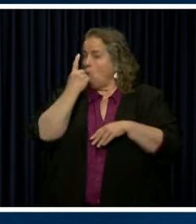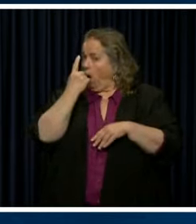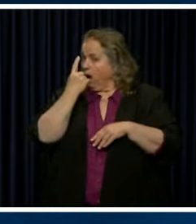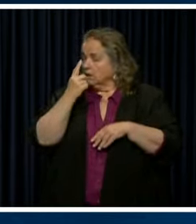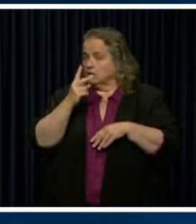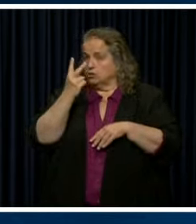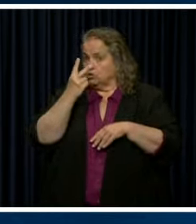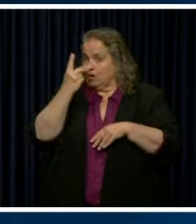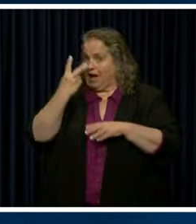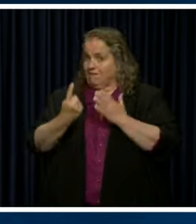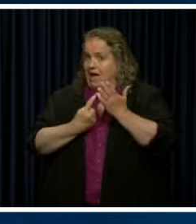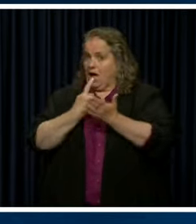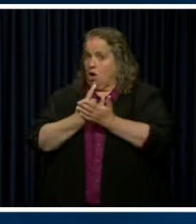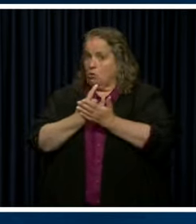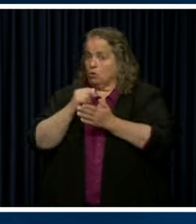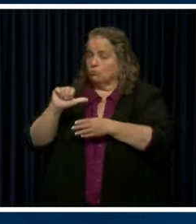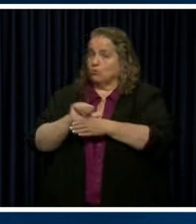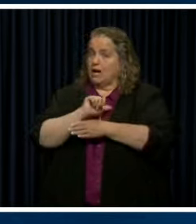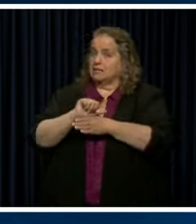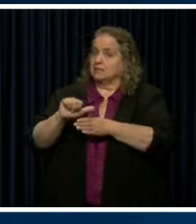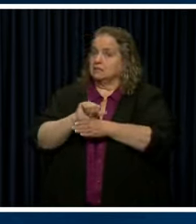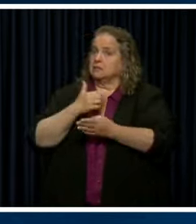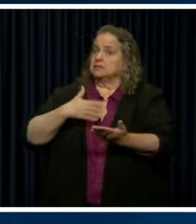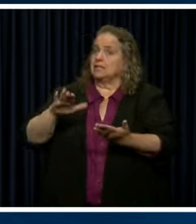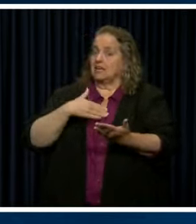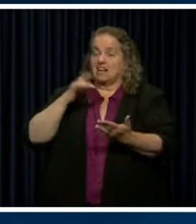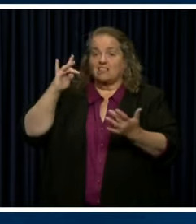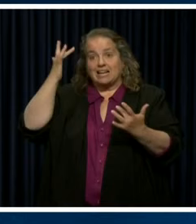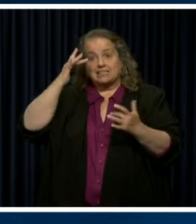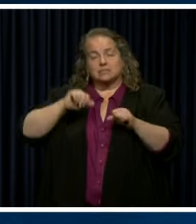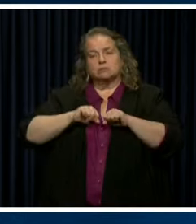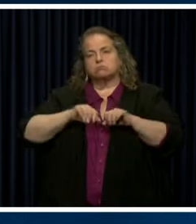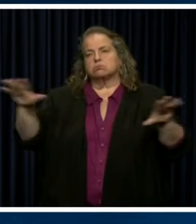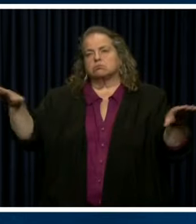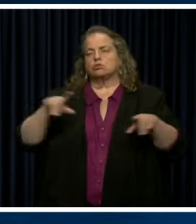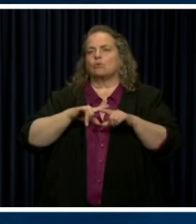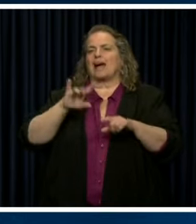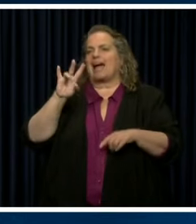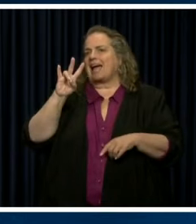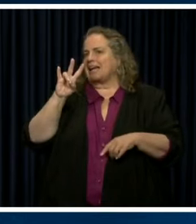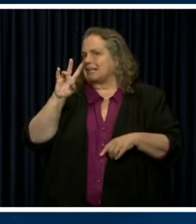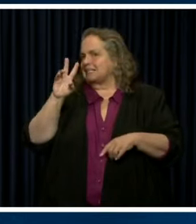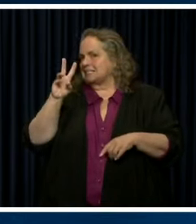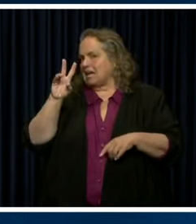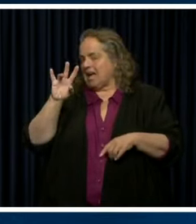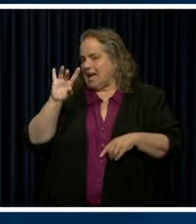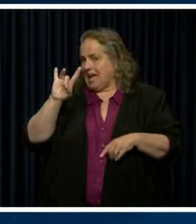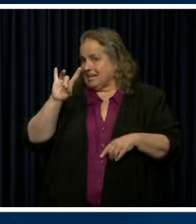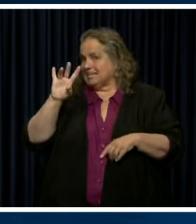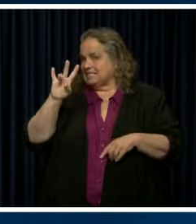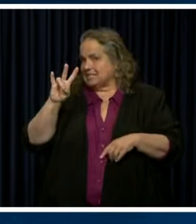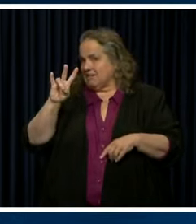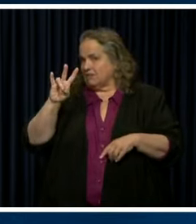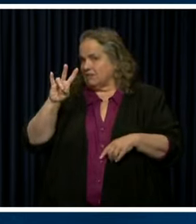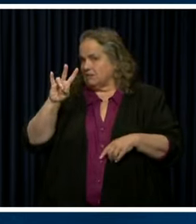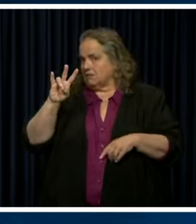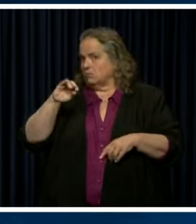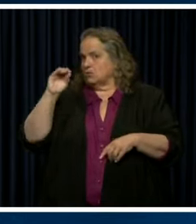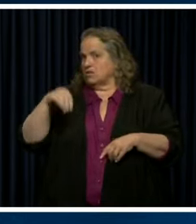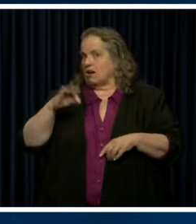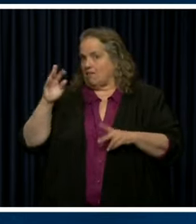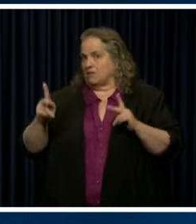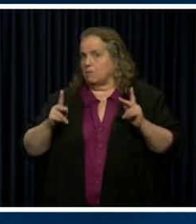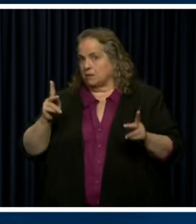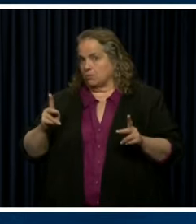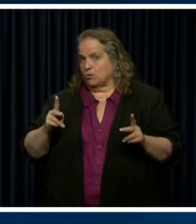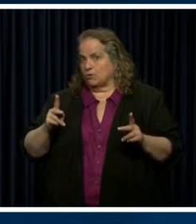this disease to 87% of the people that they were in contact with. So again, I say this repeatedly. I